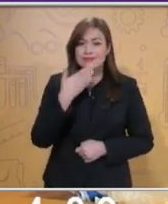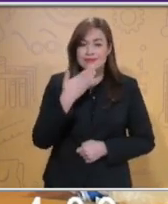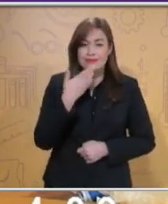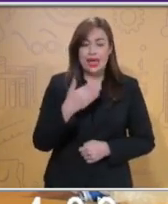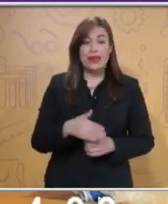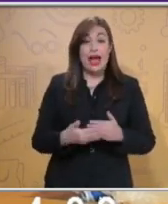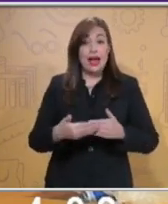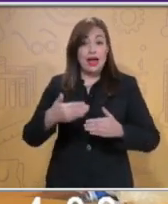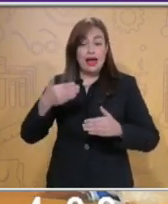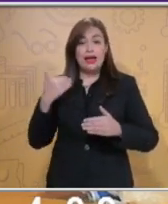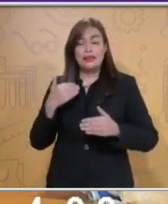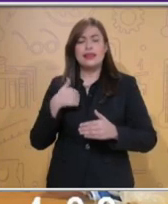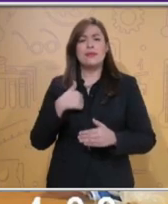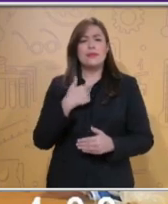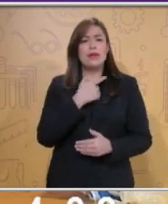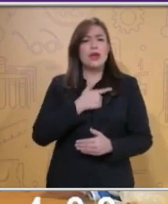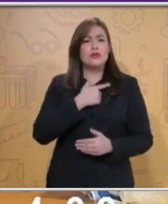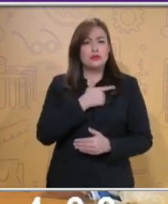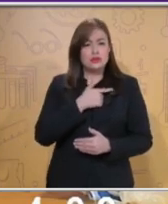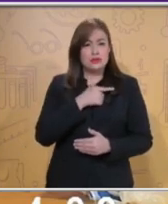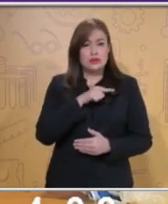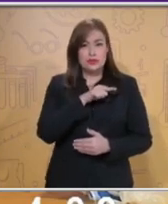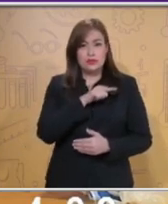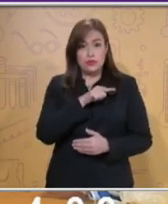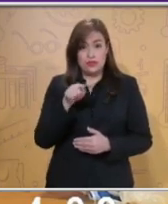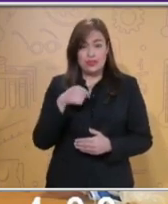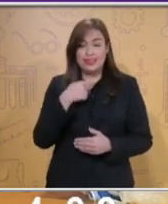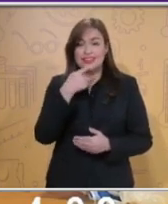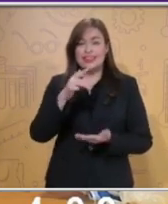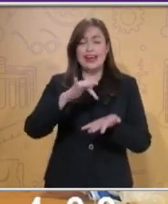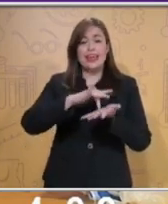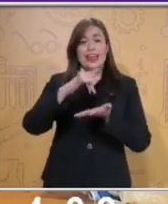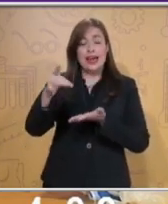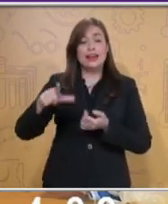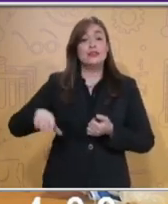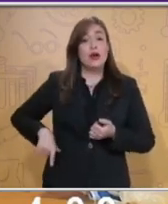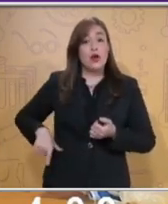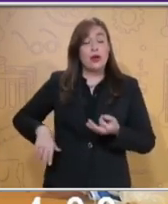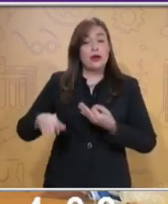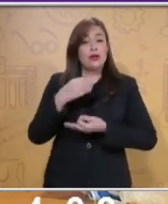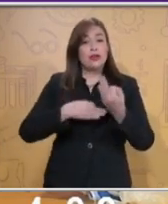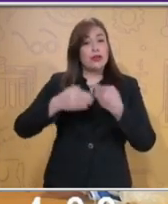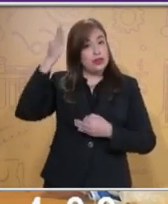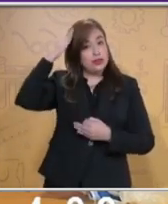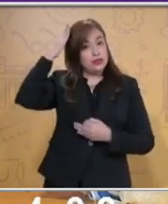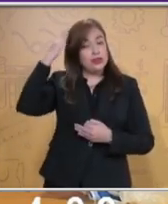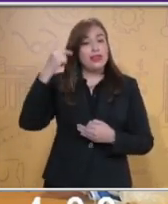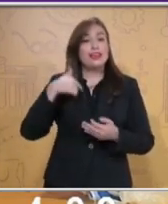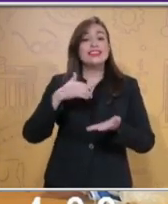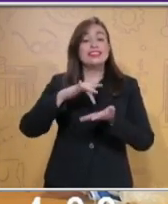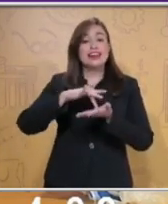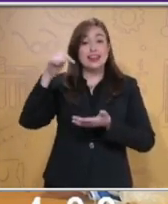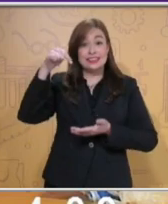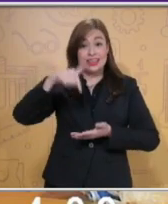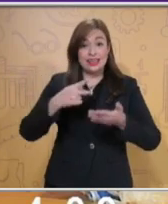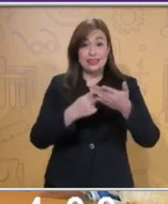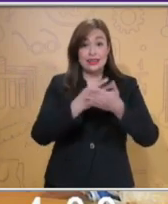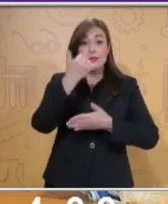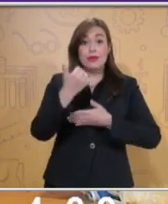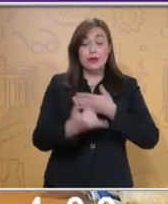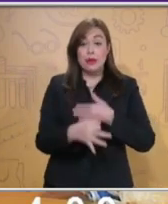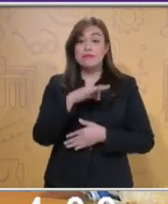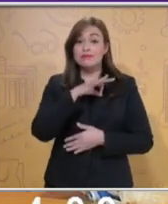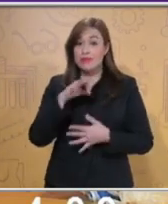that, I would like to thank to the government and all the authorities for making this project possible. But also,